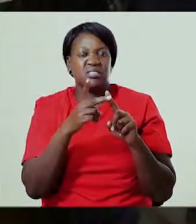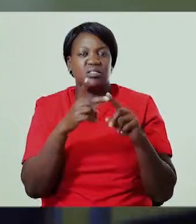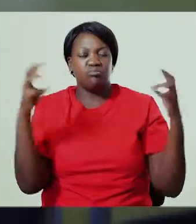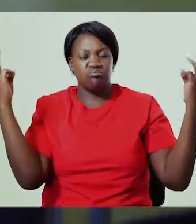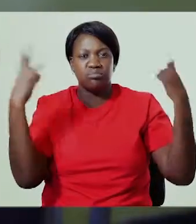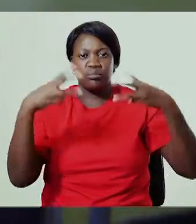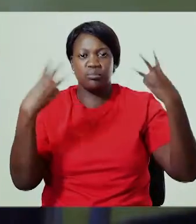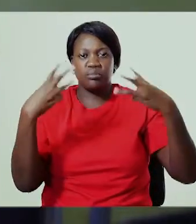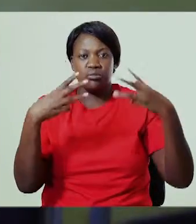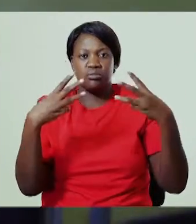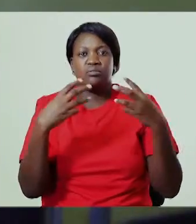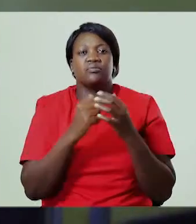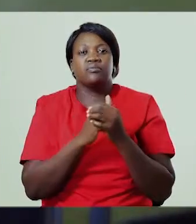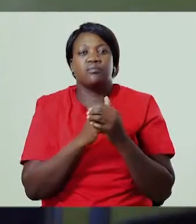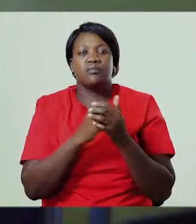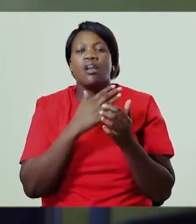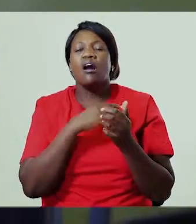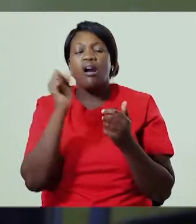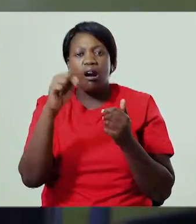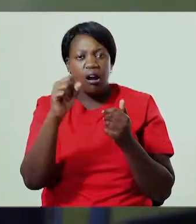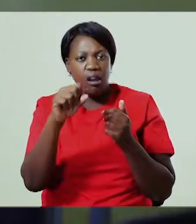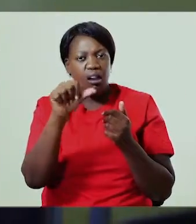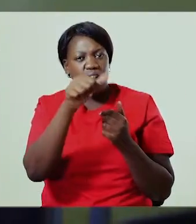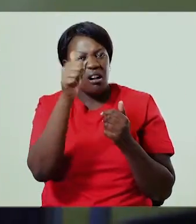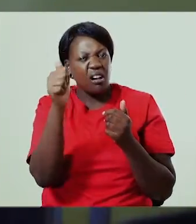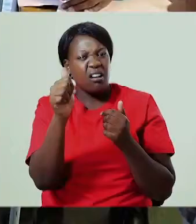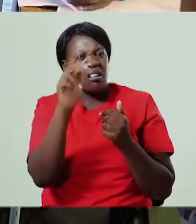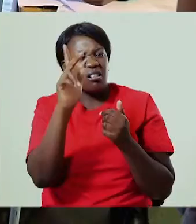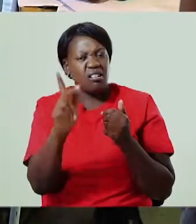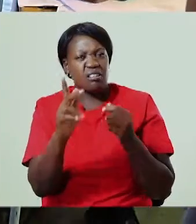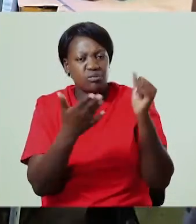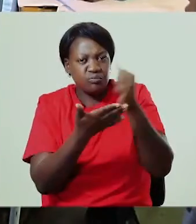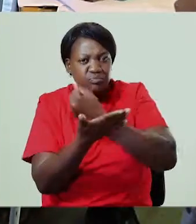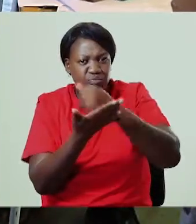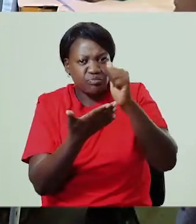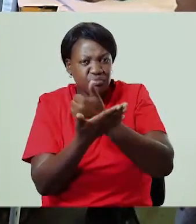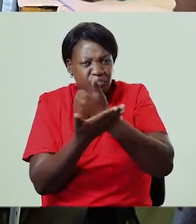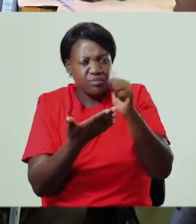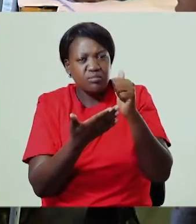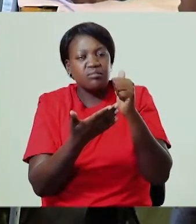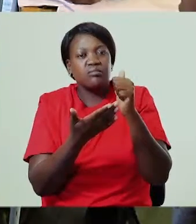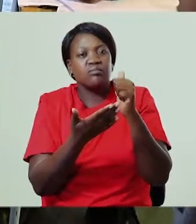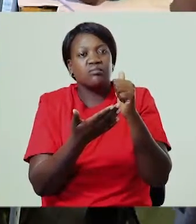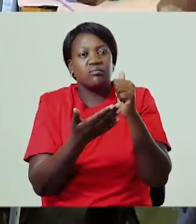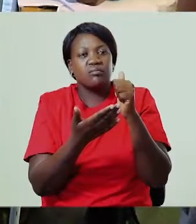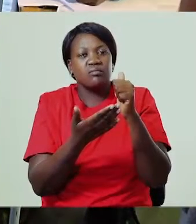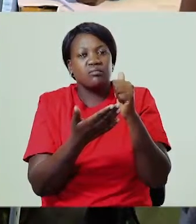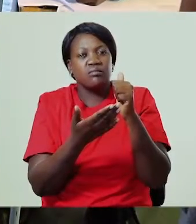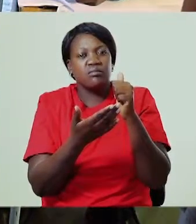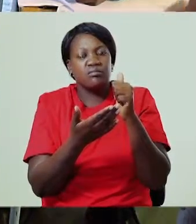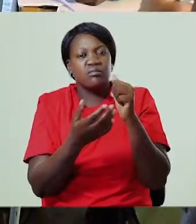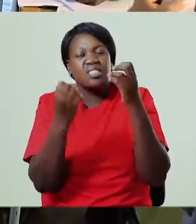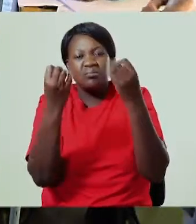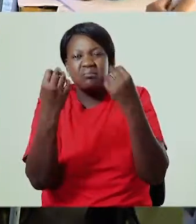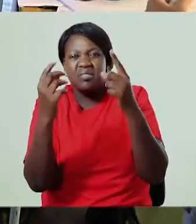war. So the theme of The Other Presents is witchcraft? Not really. In this novel, you can find